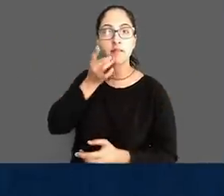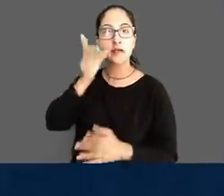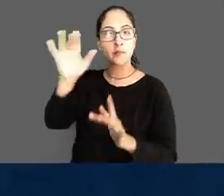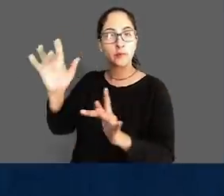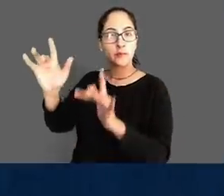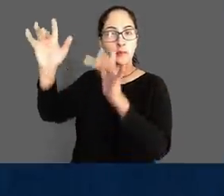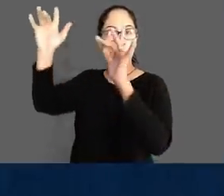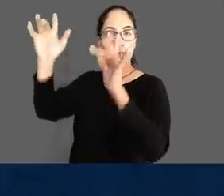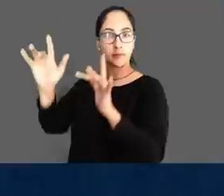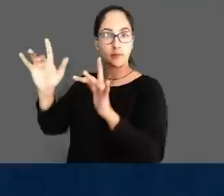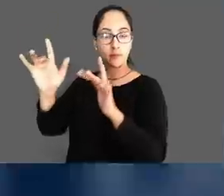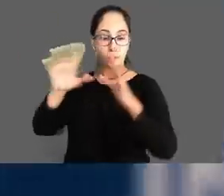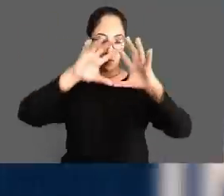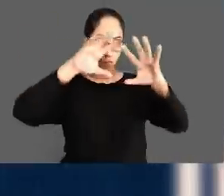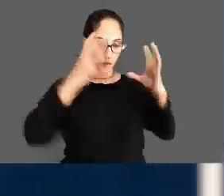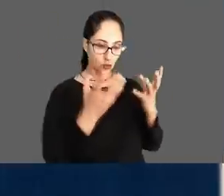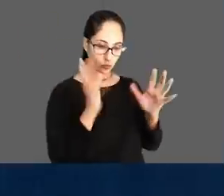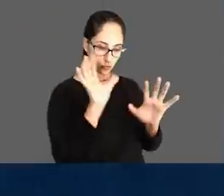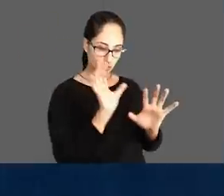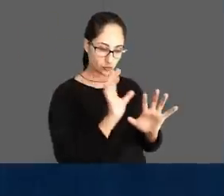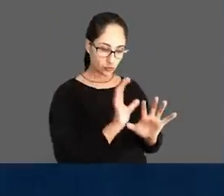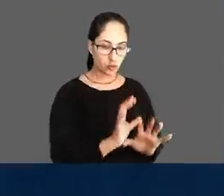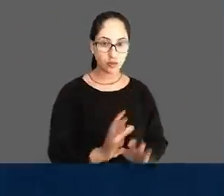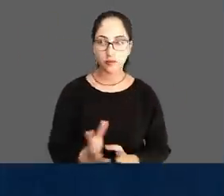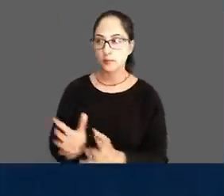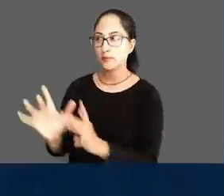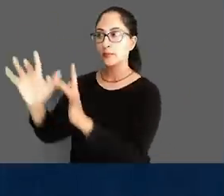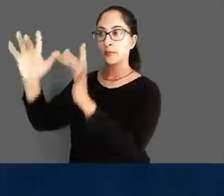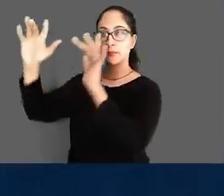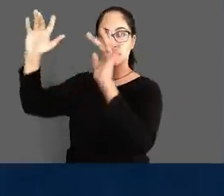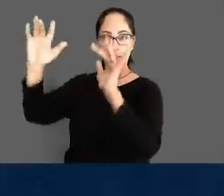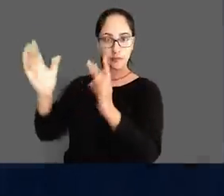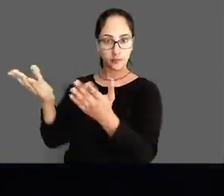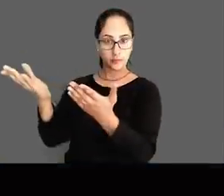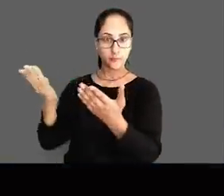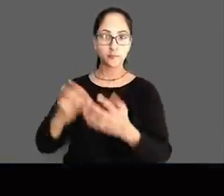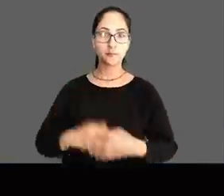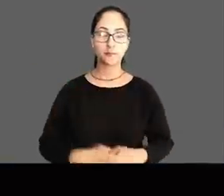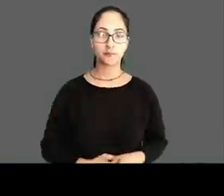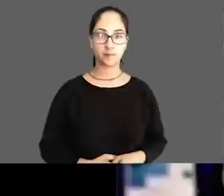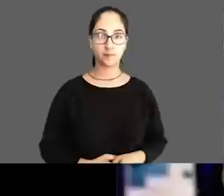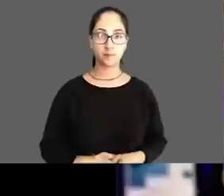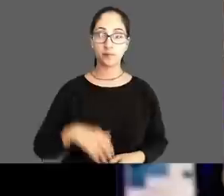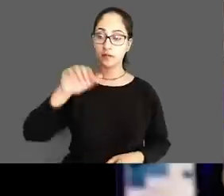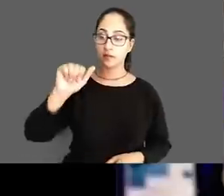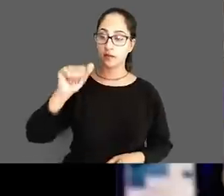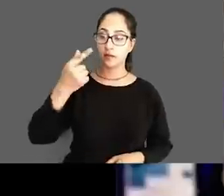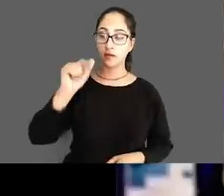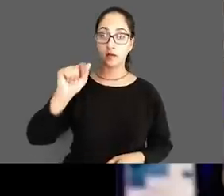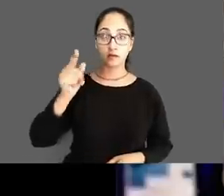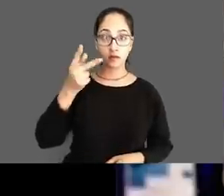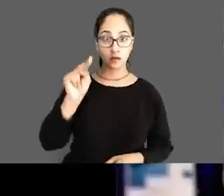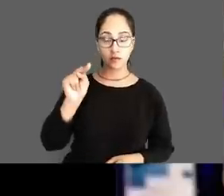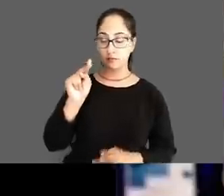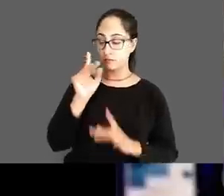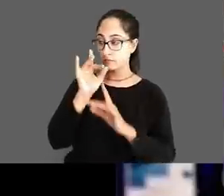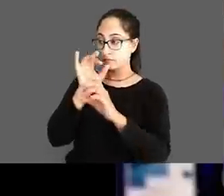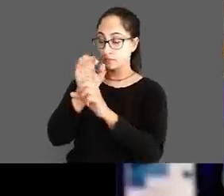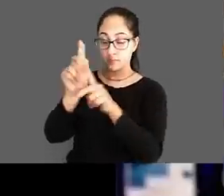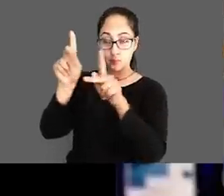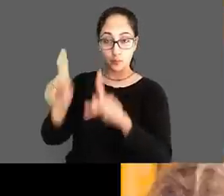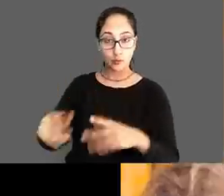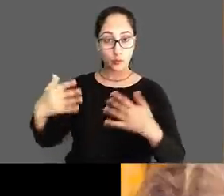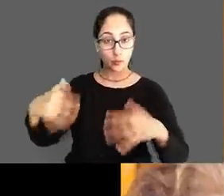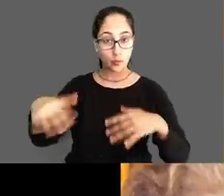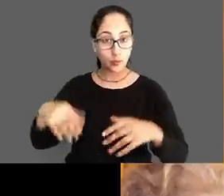he has become a light in much of the world's conflicting darkness. The Aga Khan, he's one of the most fascinating